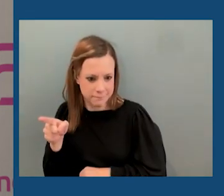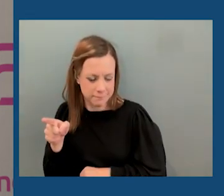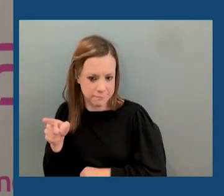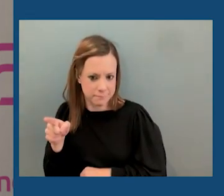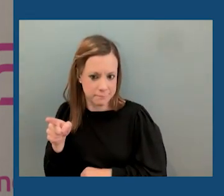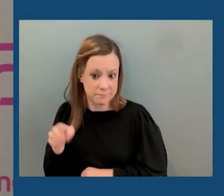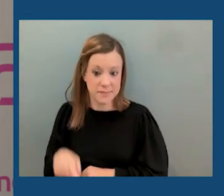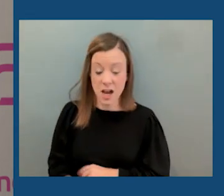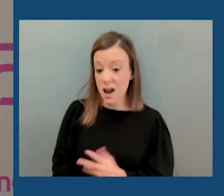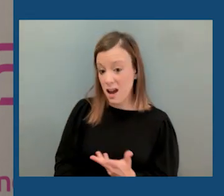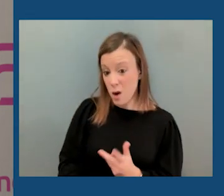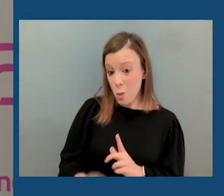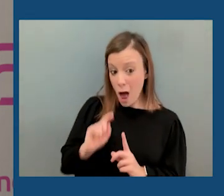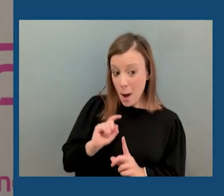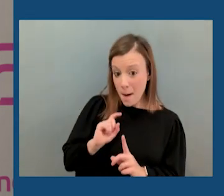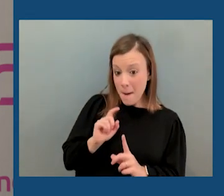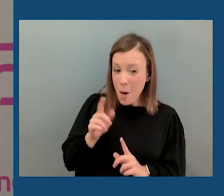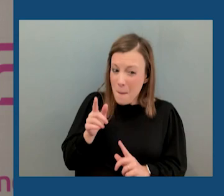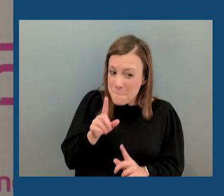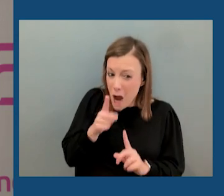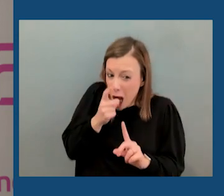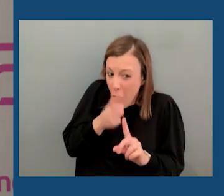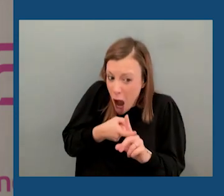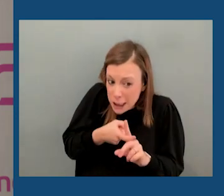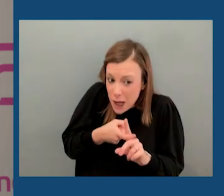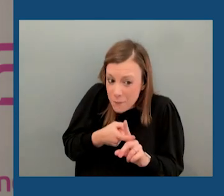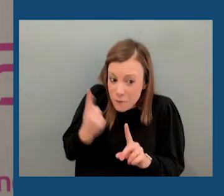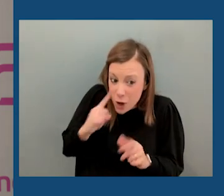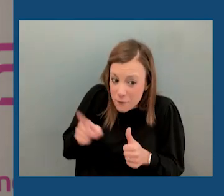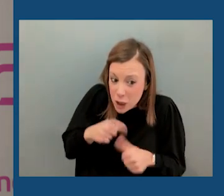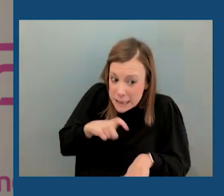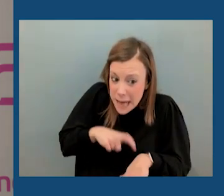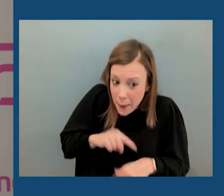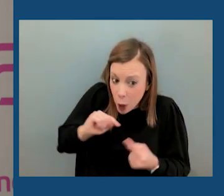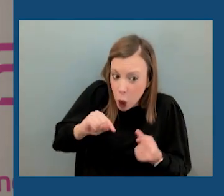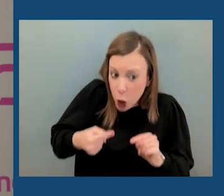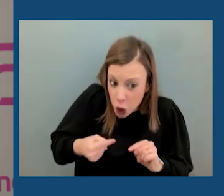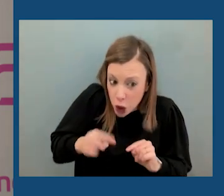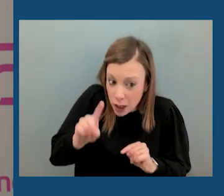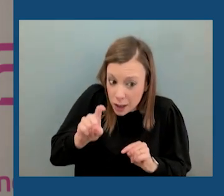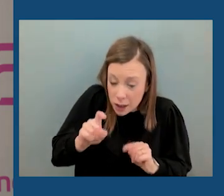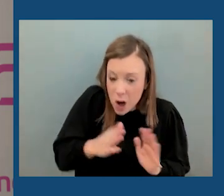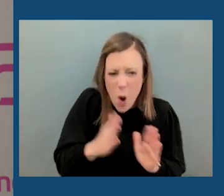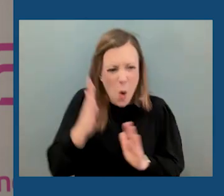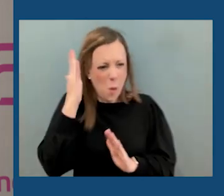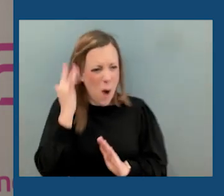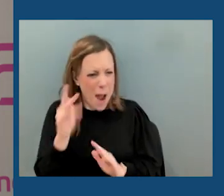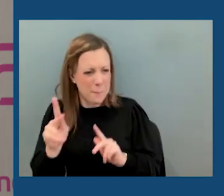on a condom for the first time hurt? Why do people moan during sex?